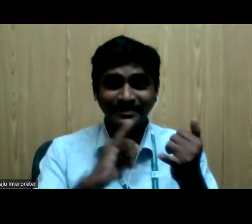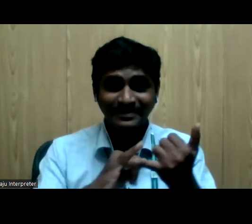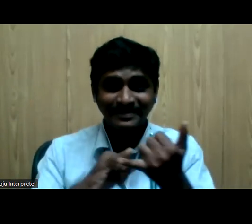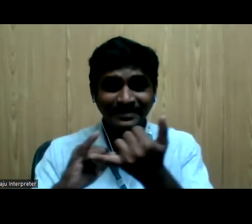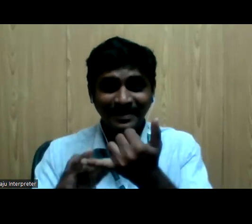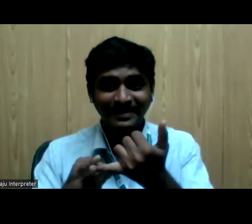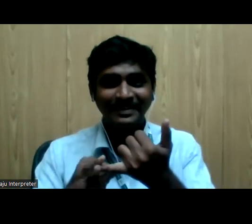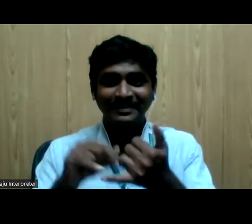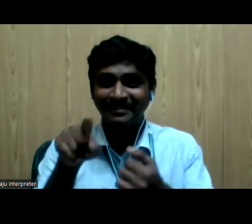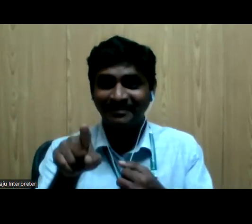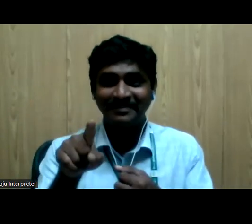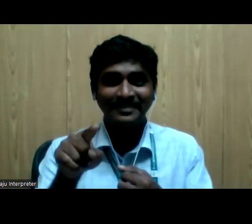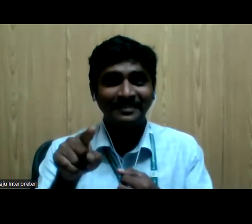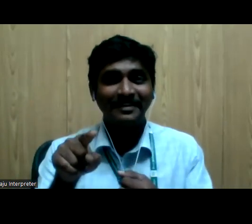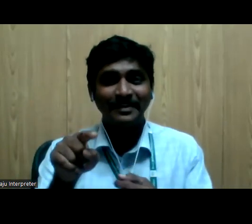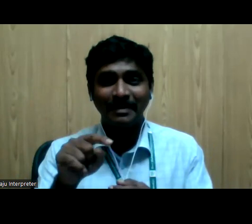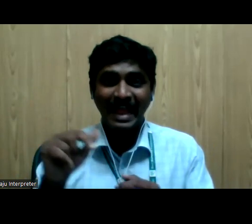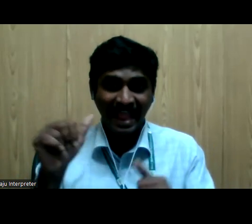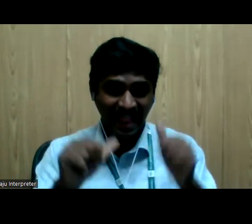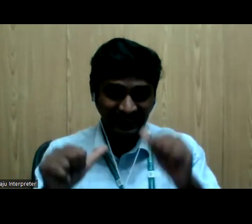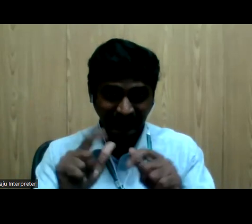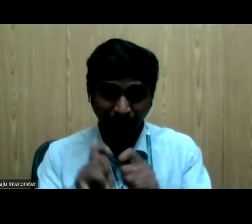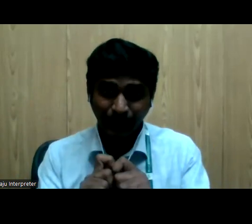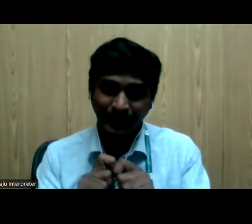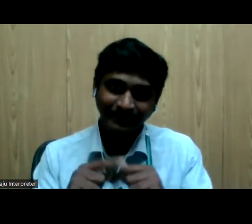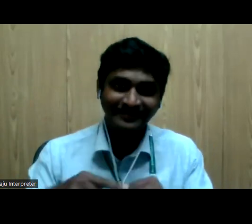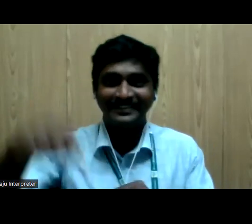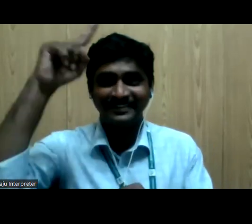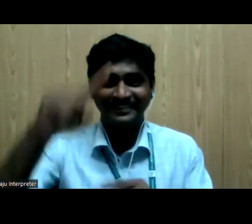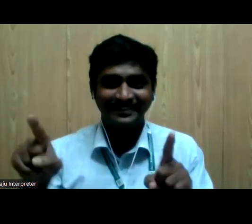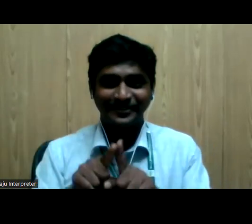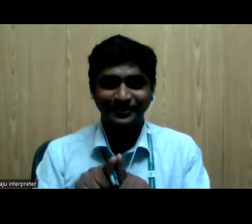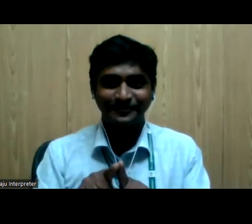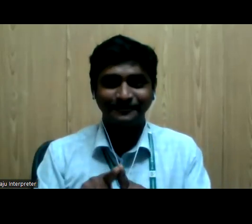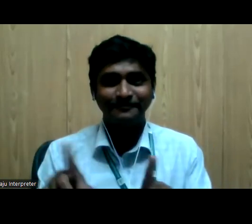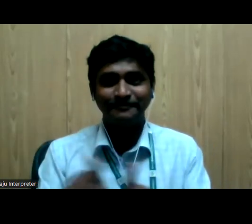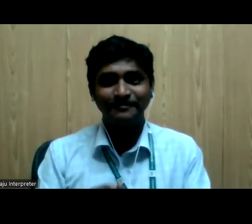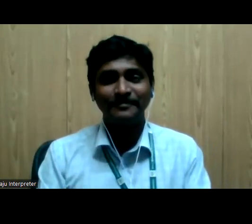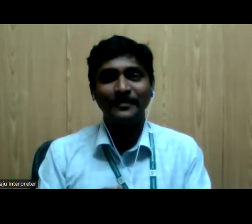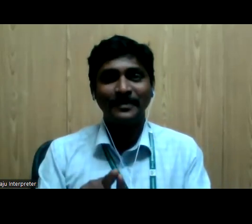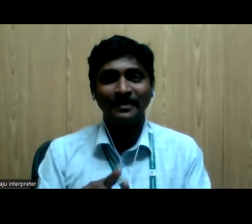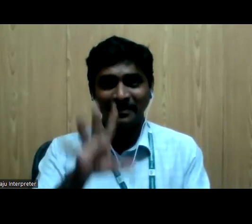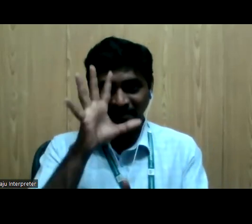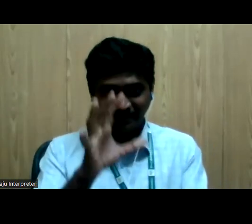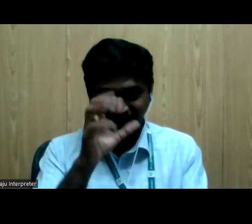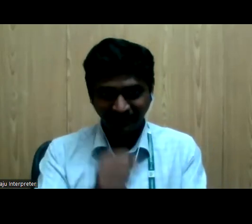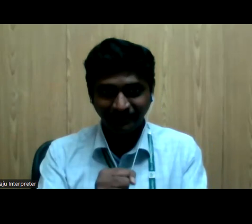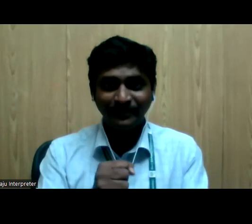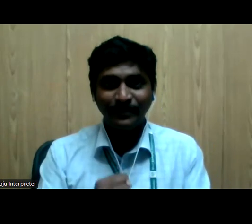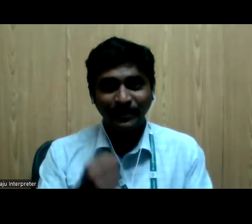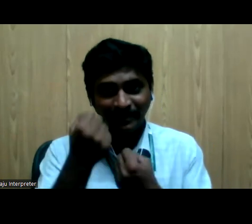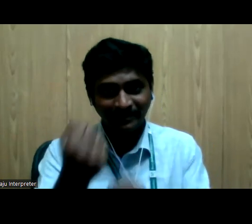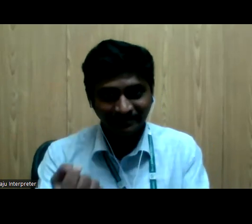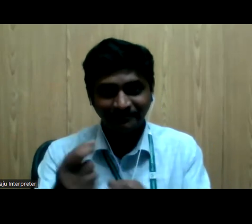insights gained today into actionable initiatives. Together, we can contribute for creating a society where caregivers are